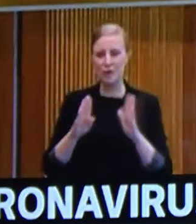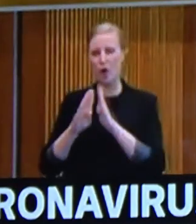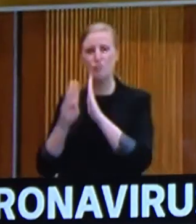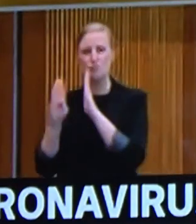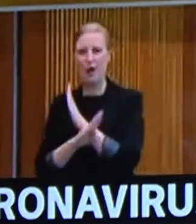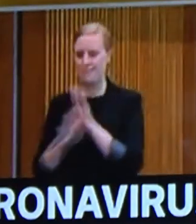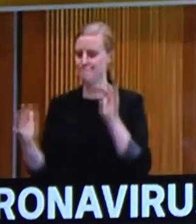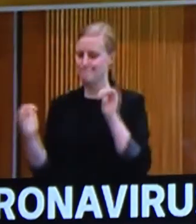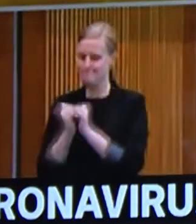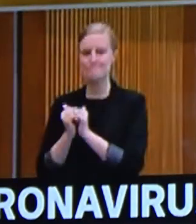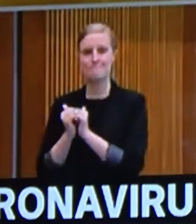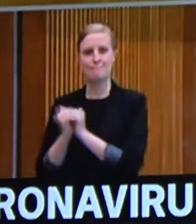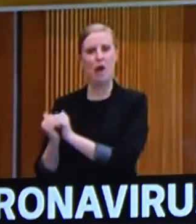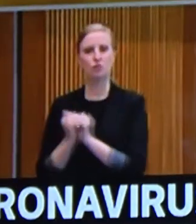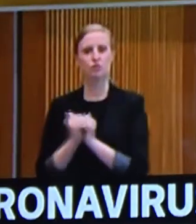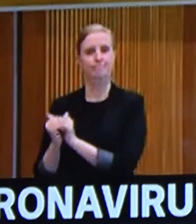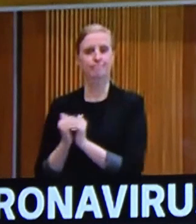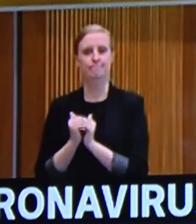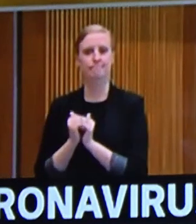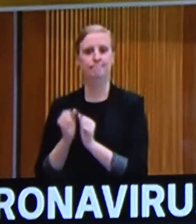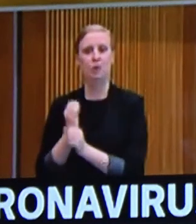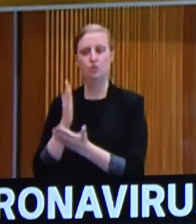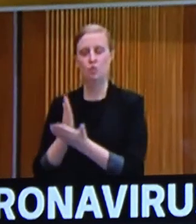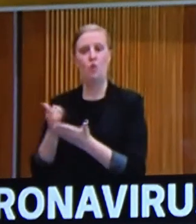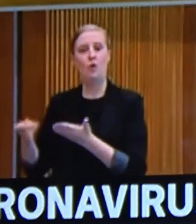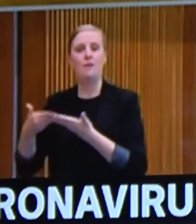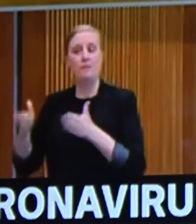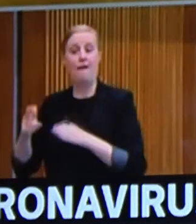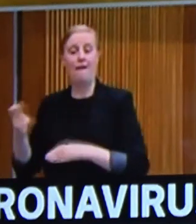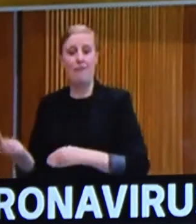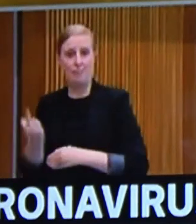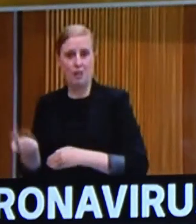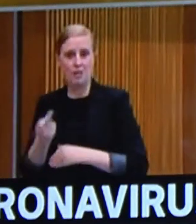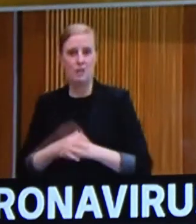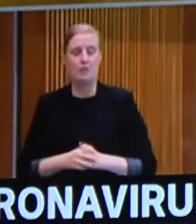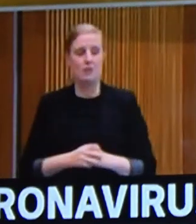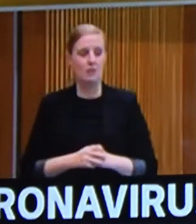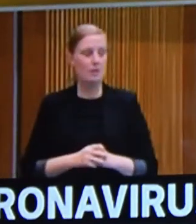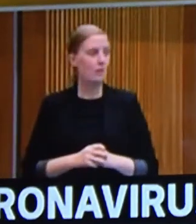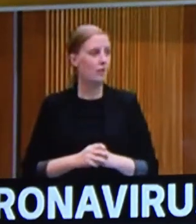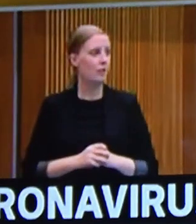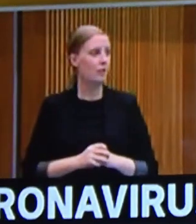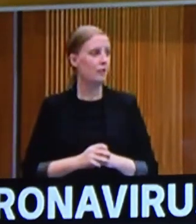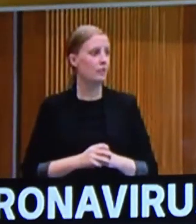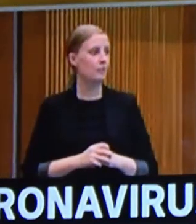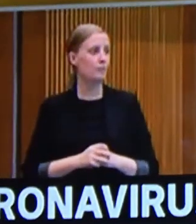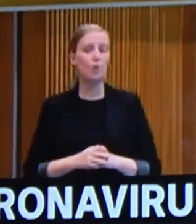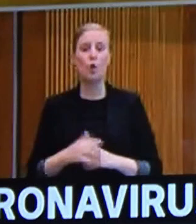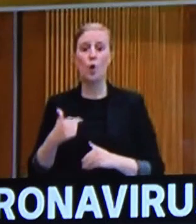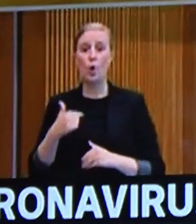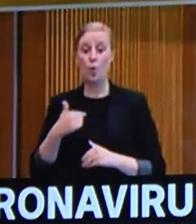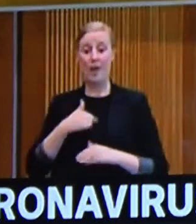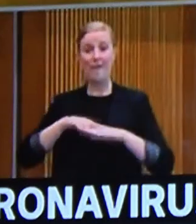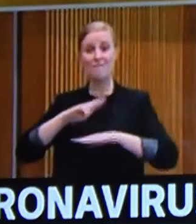now of the public hospital system in Australia. So whilst we're not taking ownership, we have struck a partnership where,